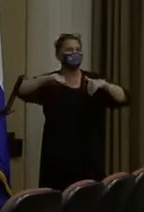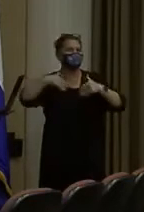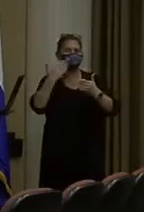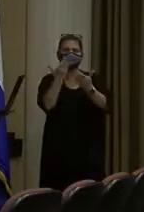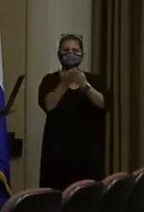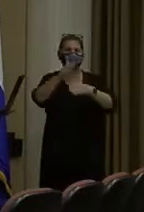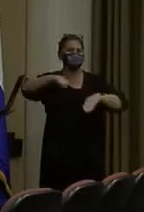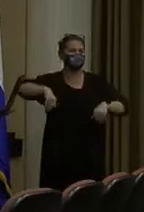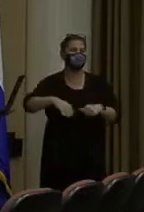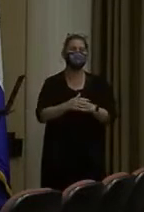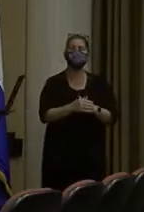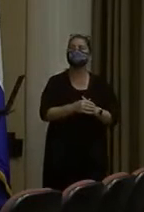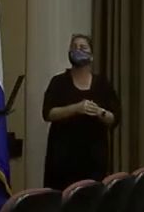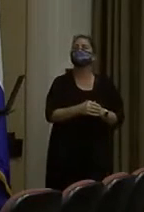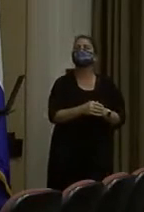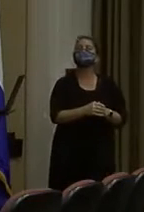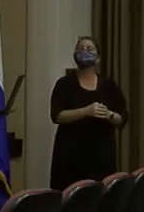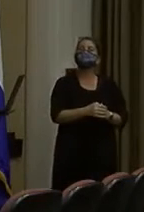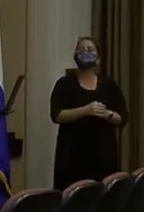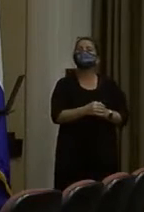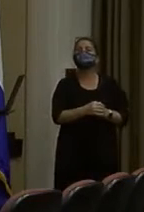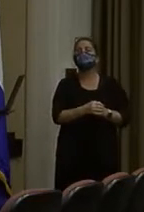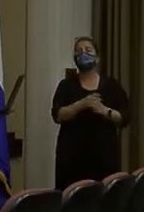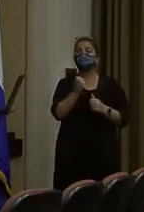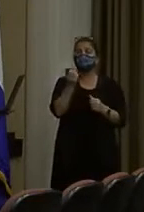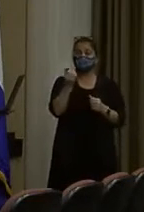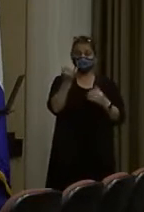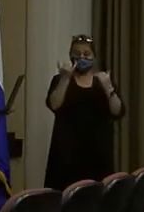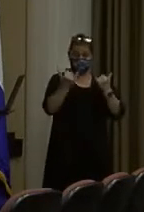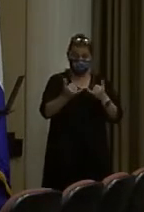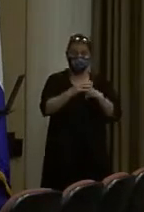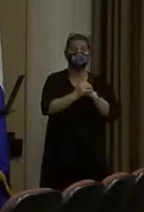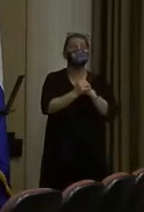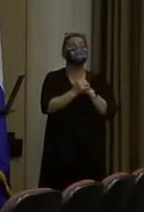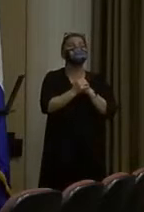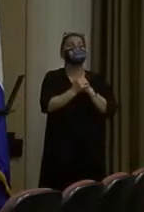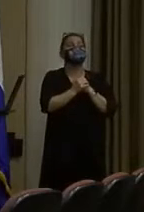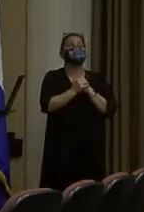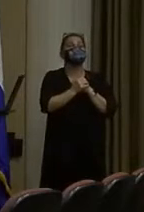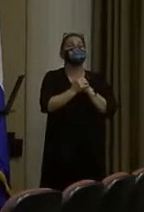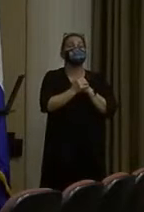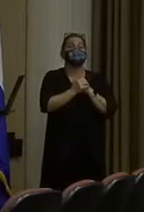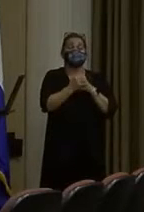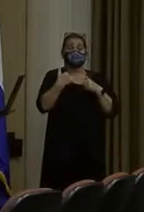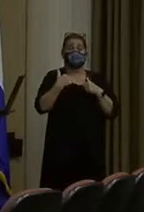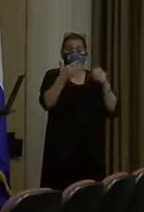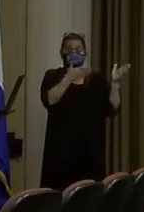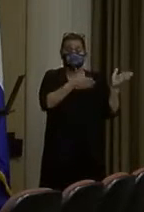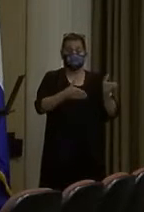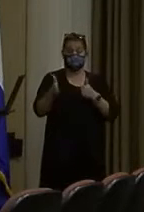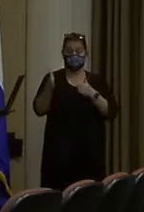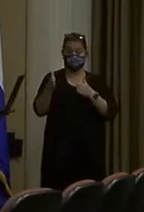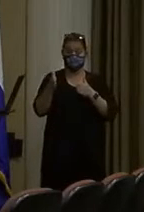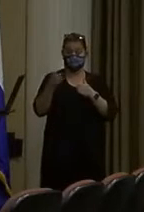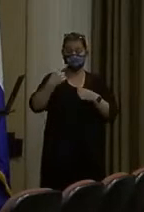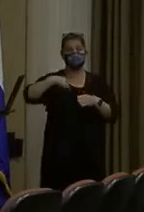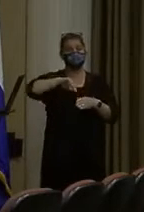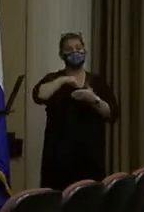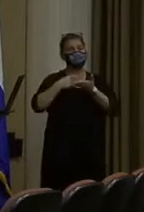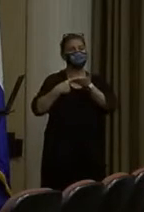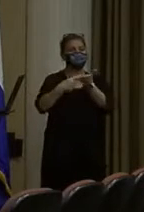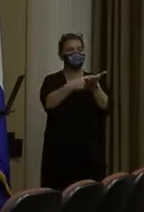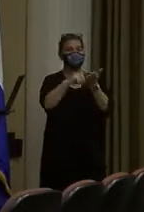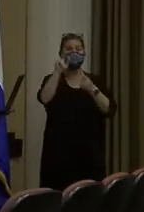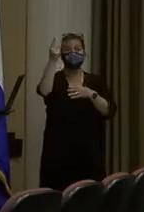health inequities in the United States. And so today, I want to take us there as we address